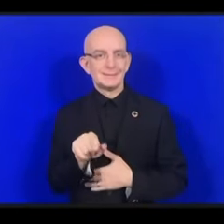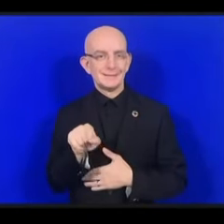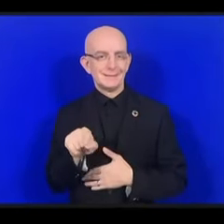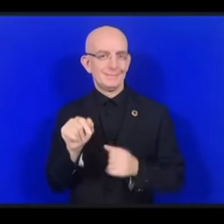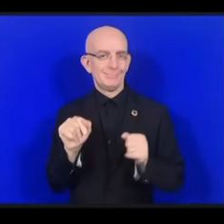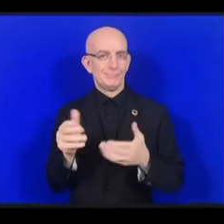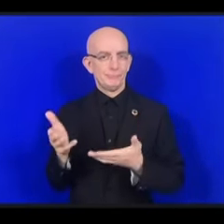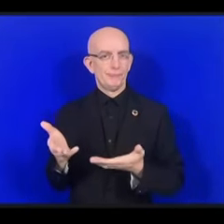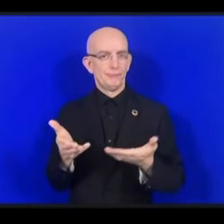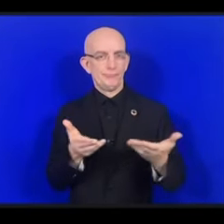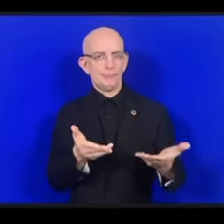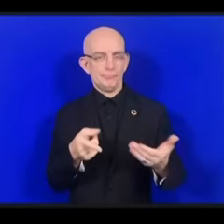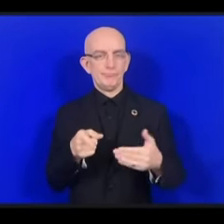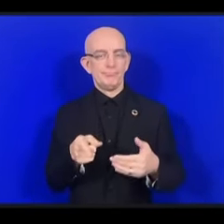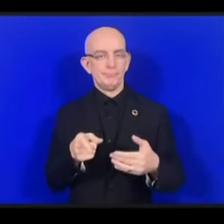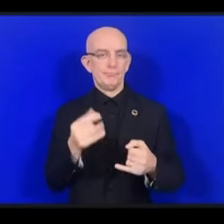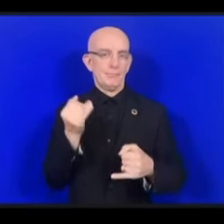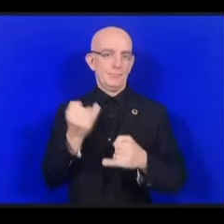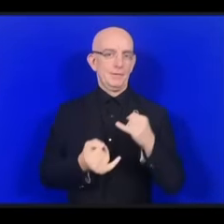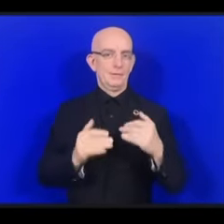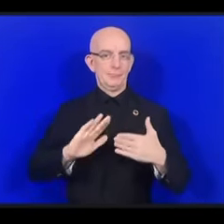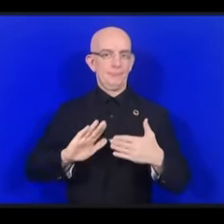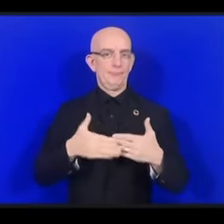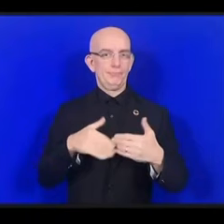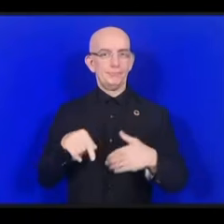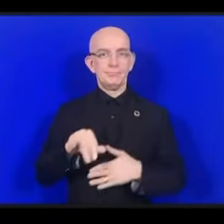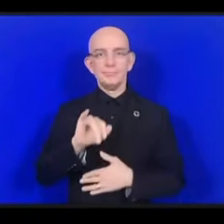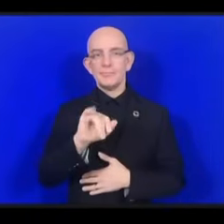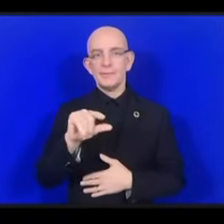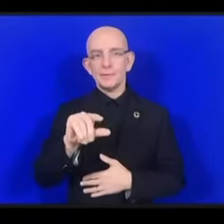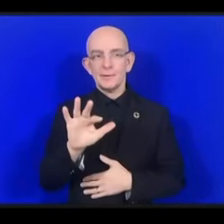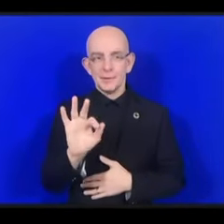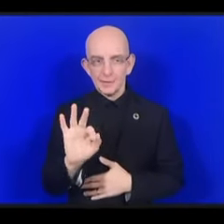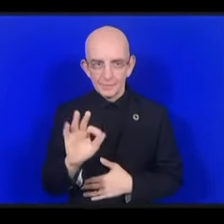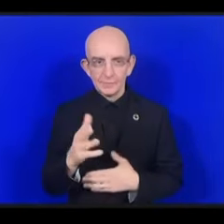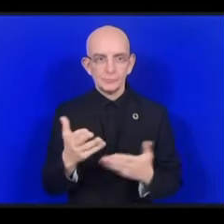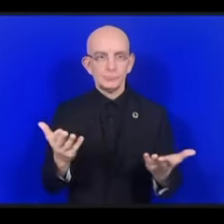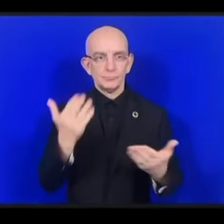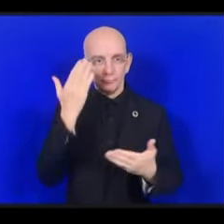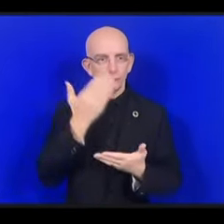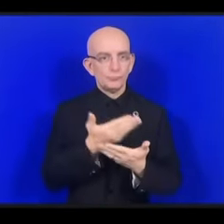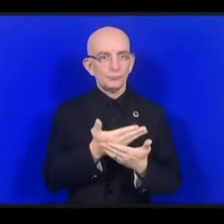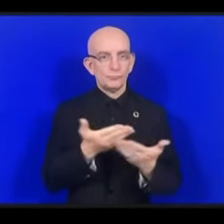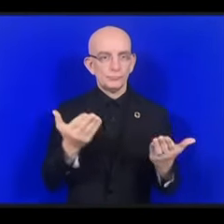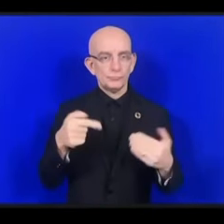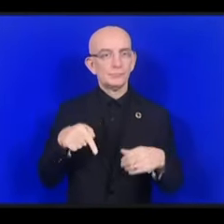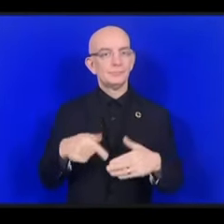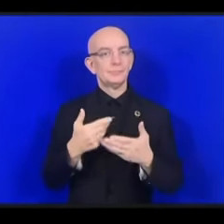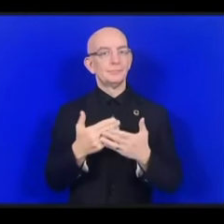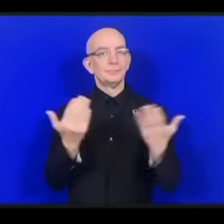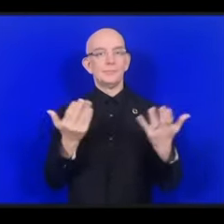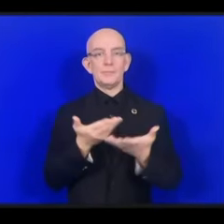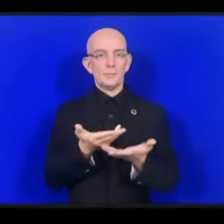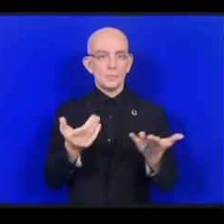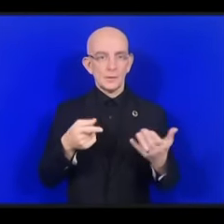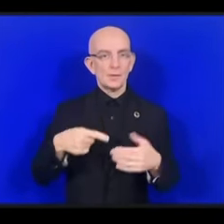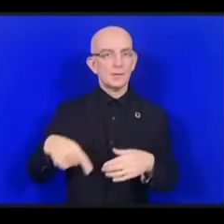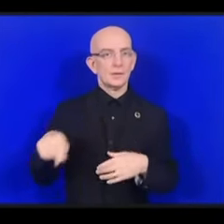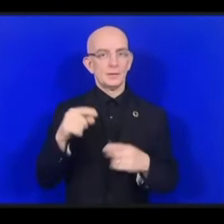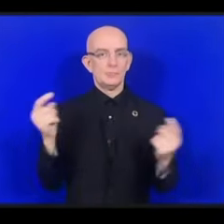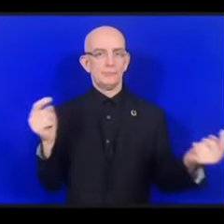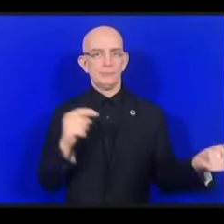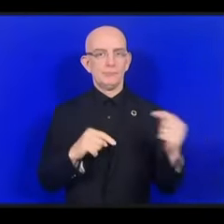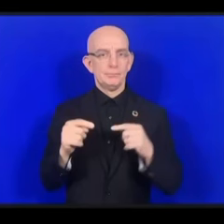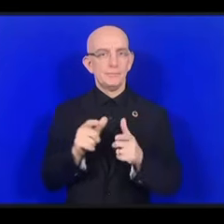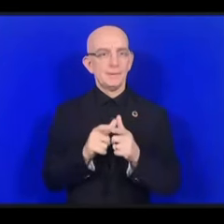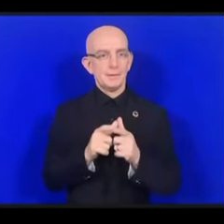a lawyer and researcher from Marabá, Pará, in the Brazilian Amazon region. I am a fellow of the